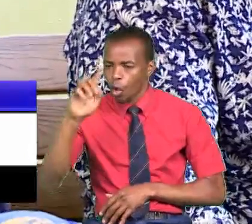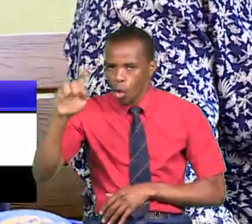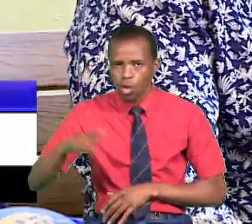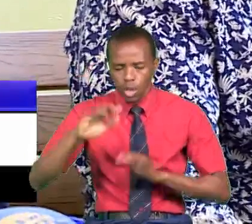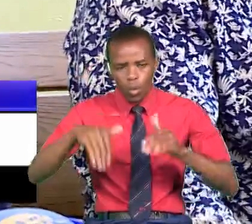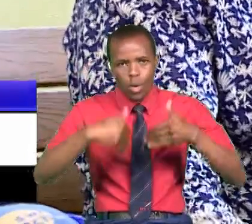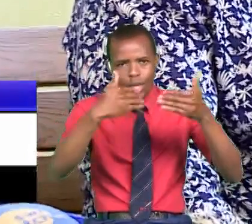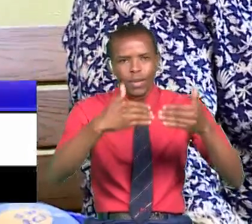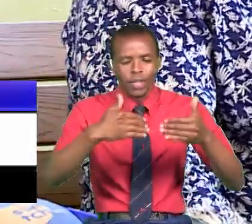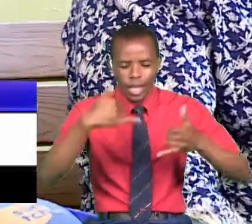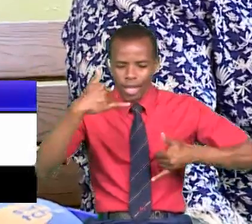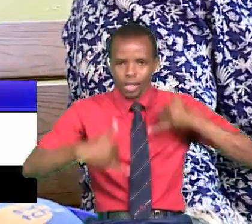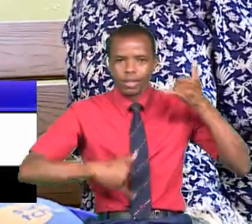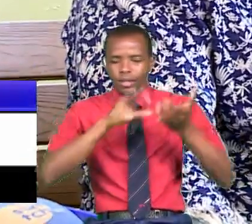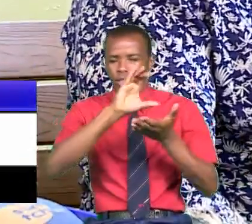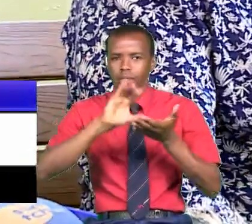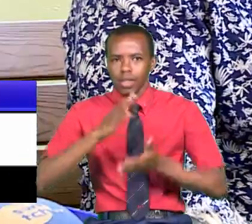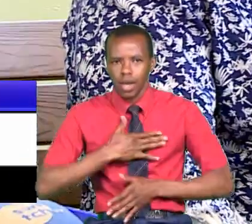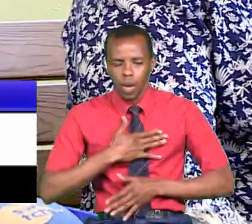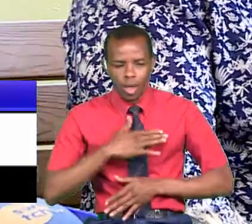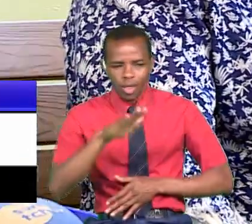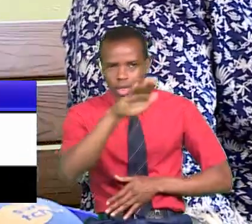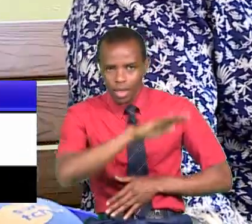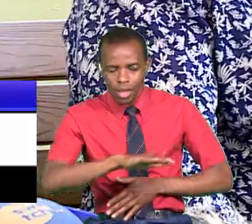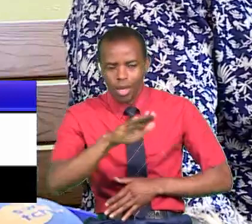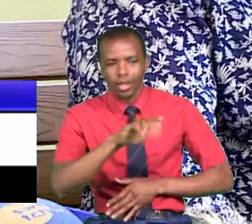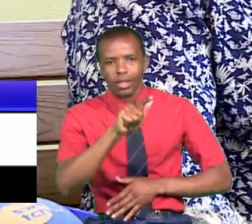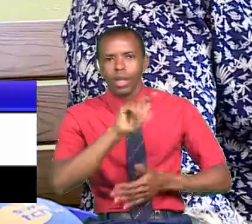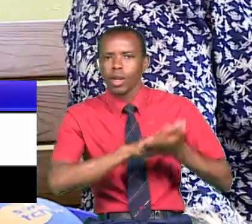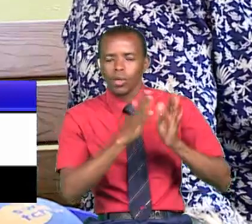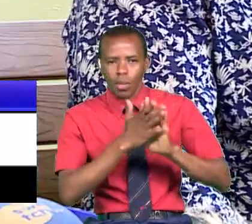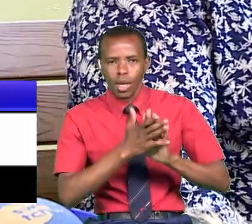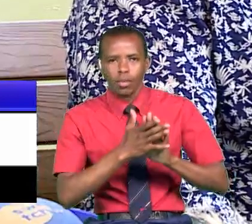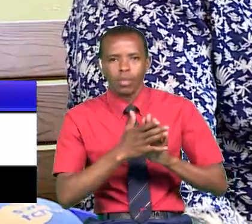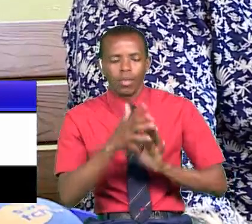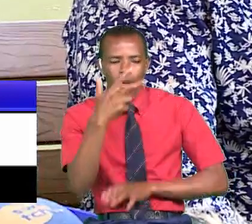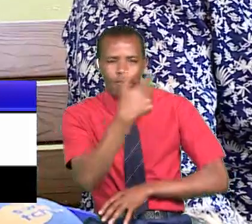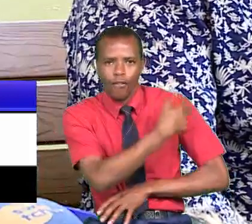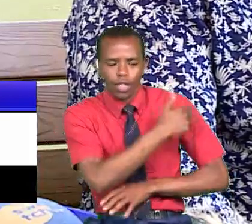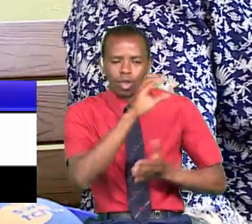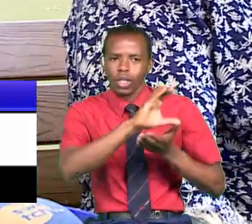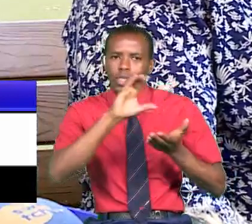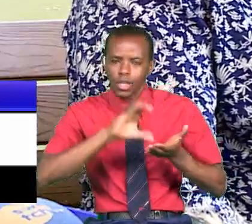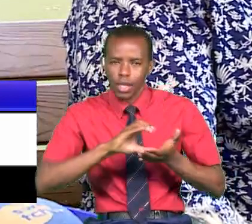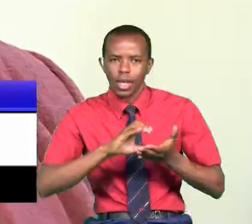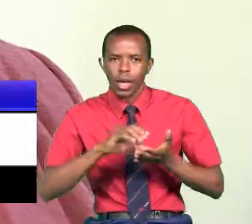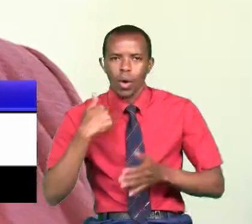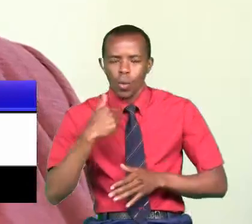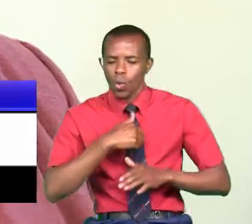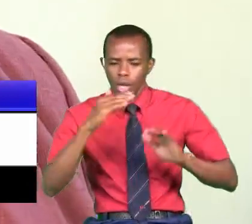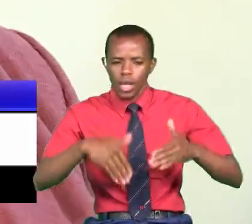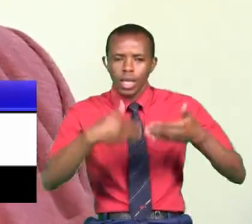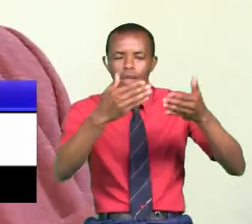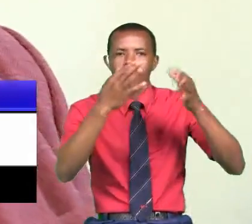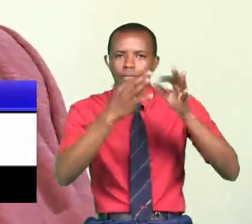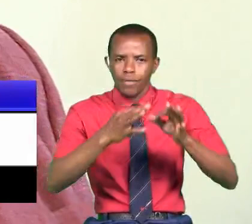yetu ya burudani kama mahali ambapo chanjo ya COVID inaweza tolewa na tumeyatoa